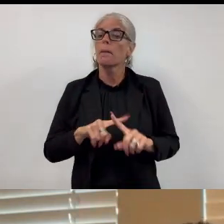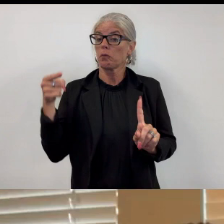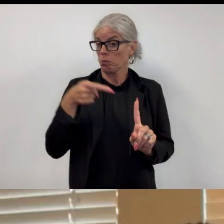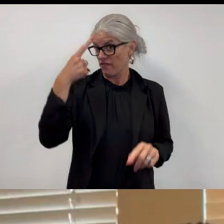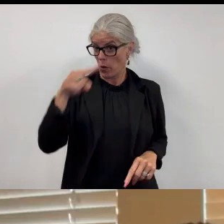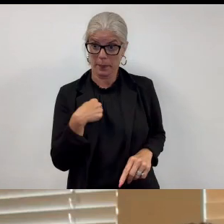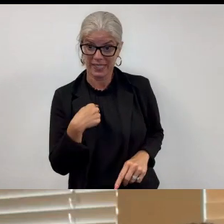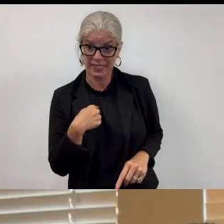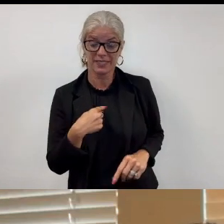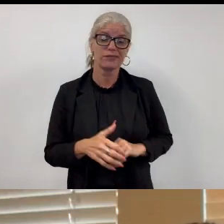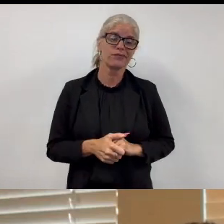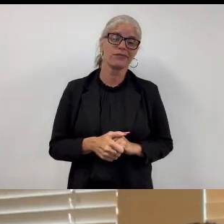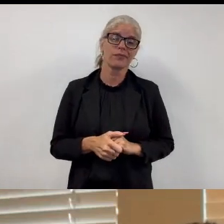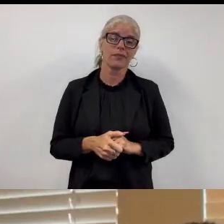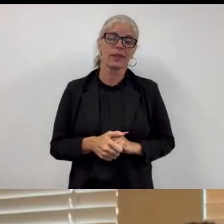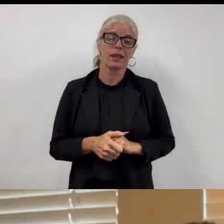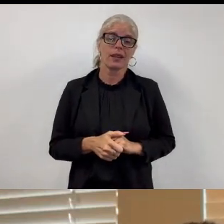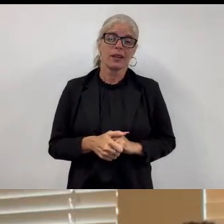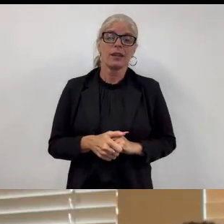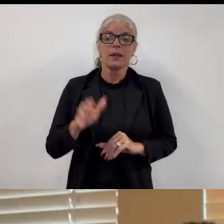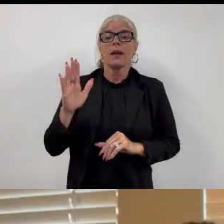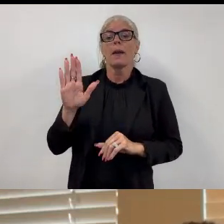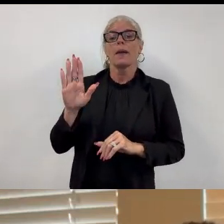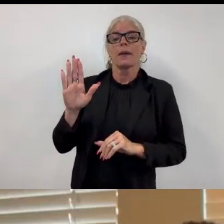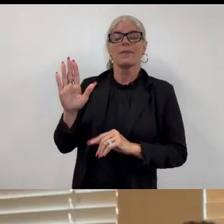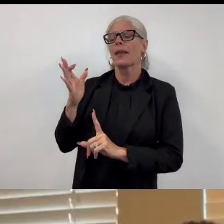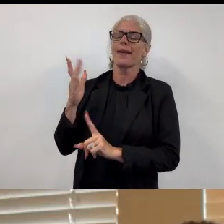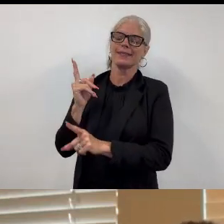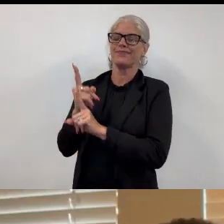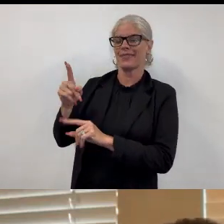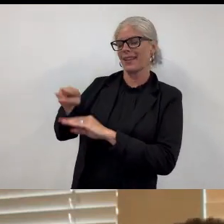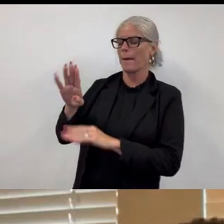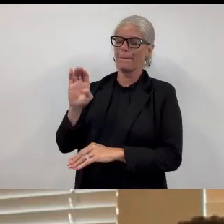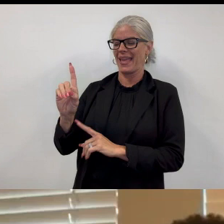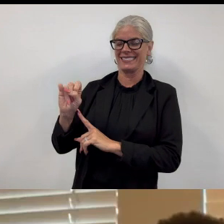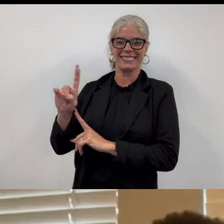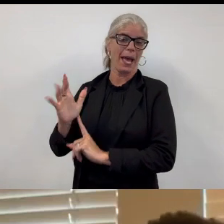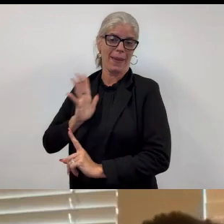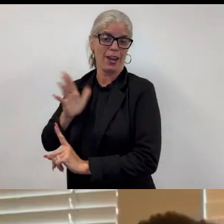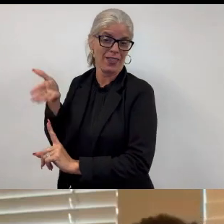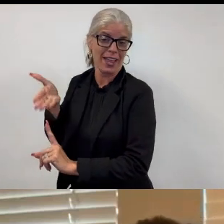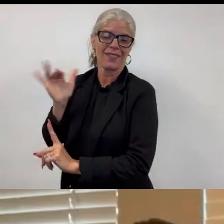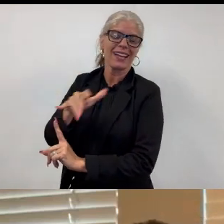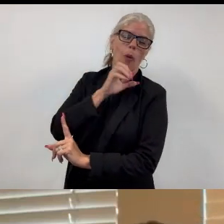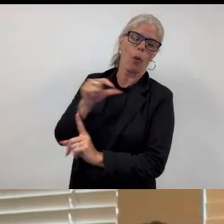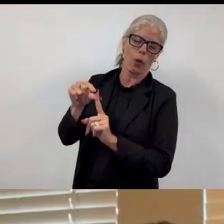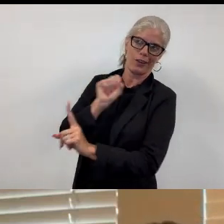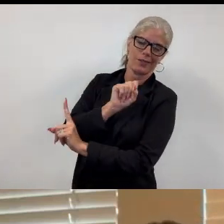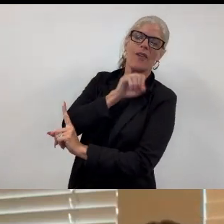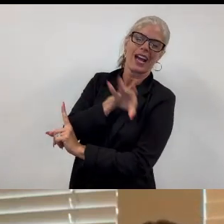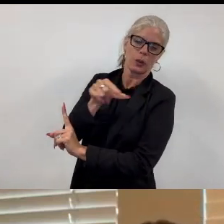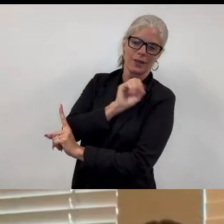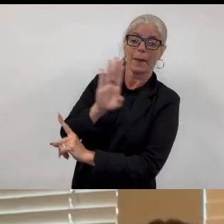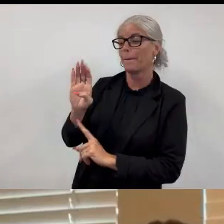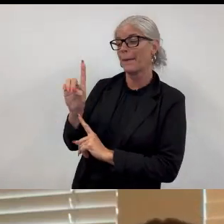the bedside manner is a kind of an older term, if you will, but it